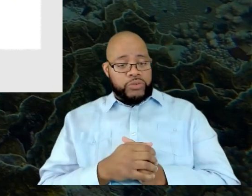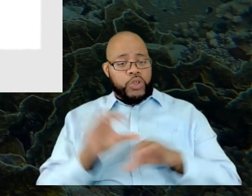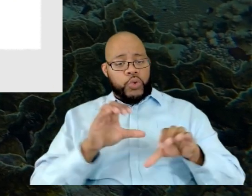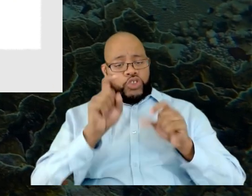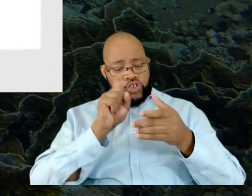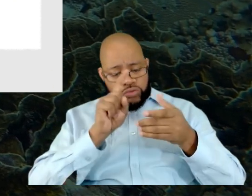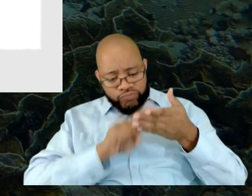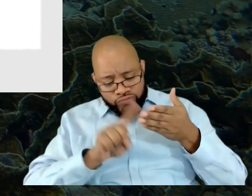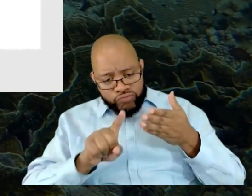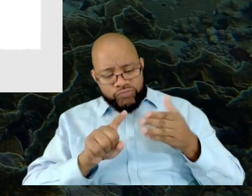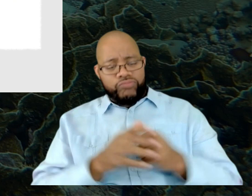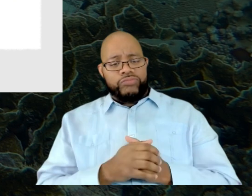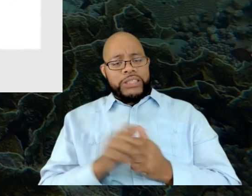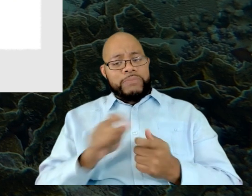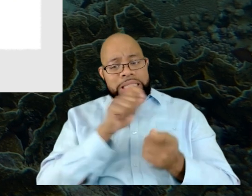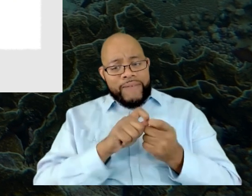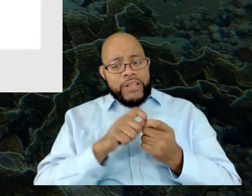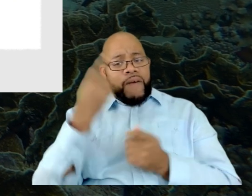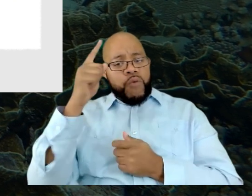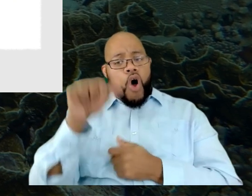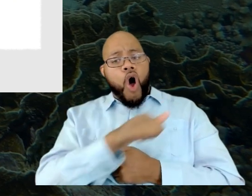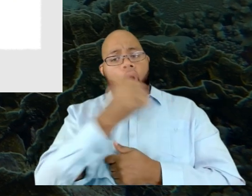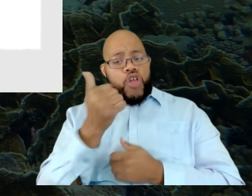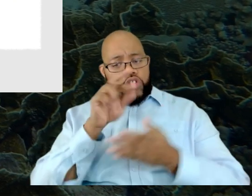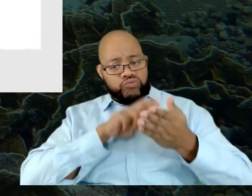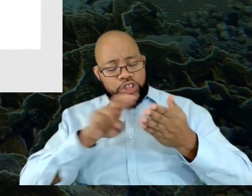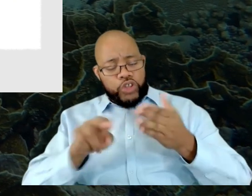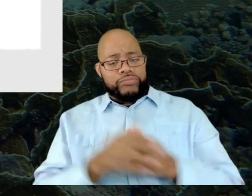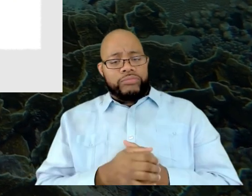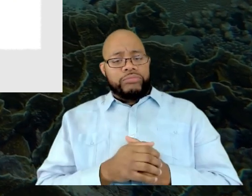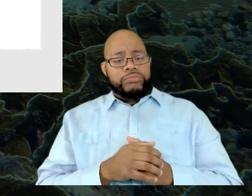surveys, specifically for other research,